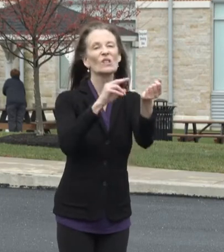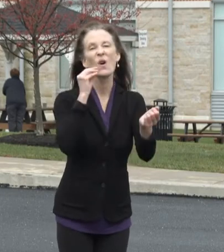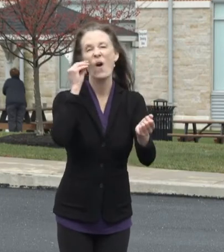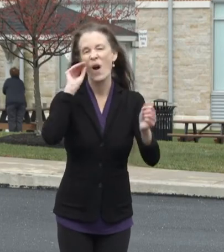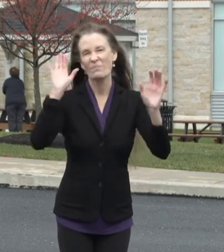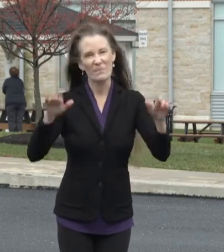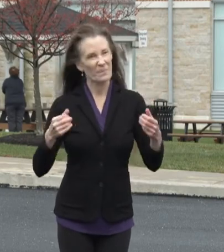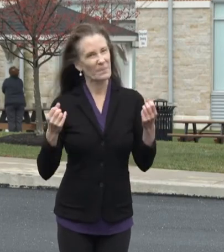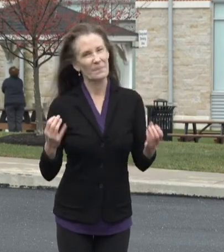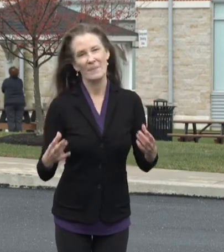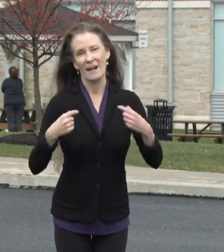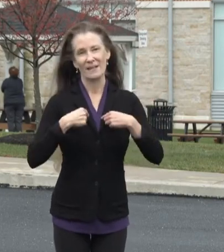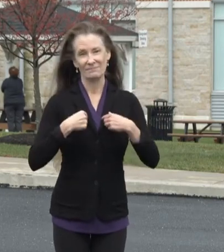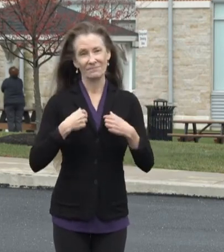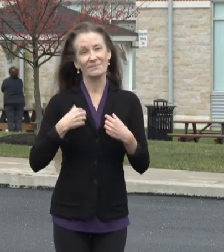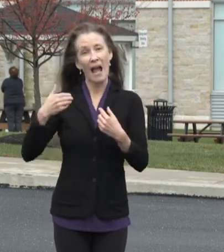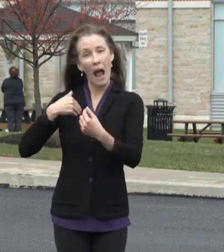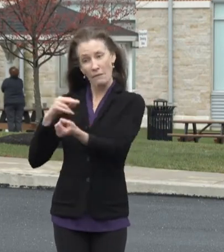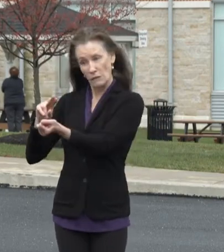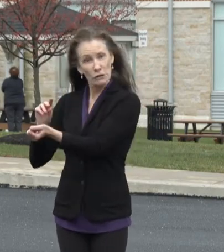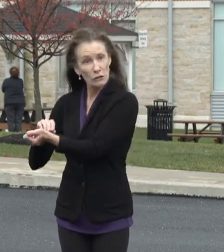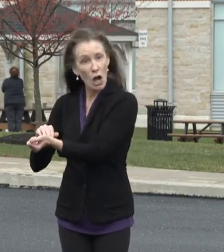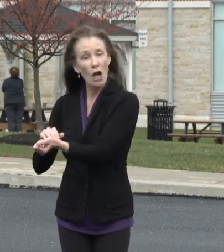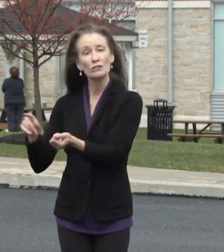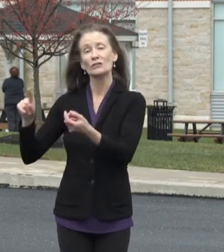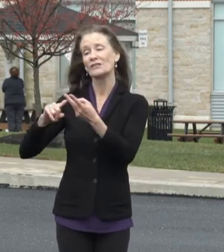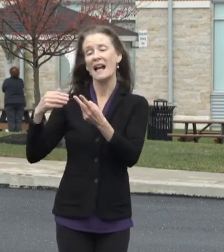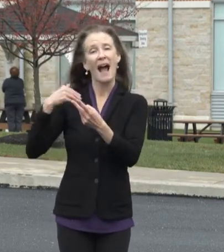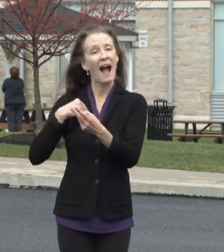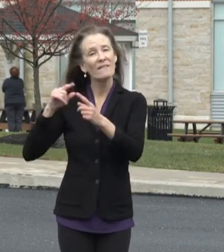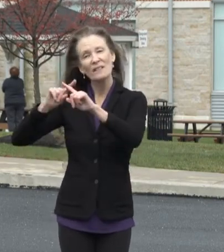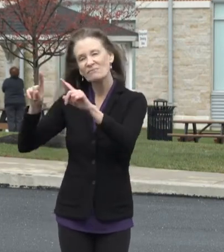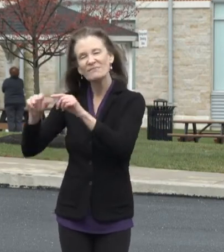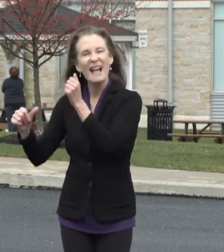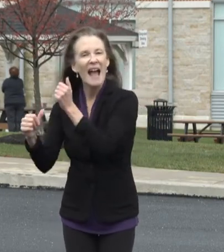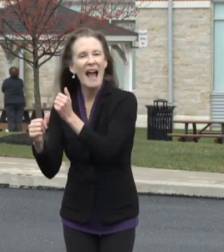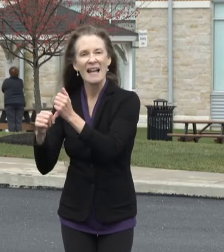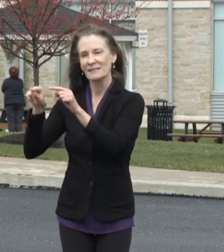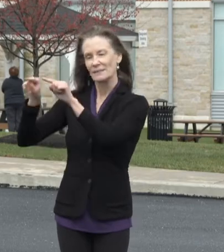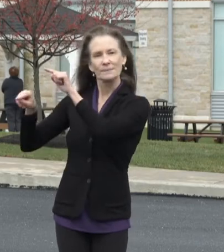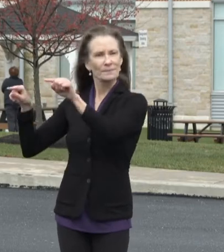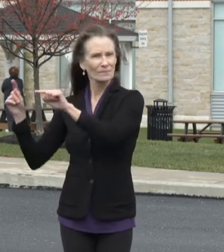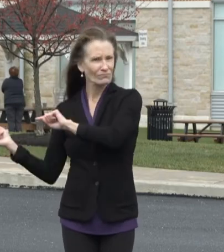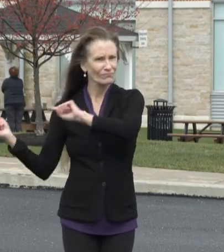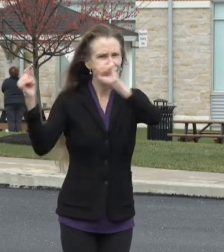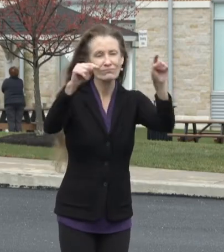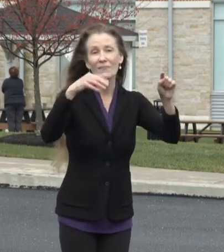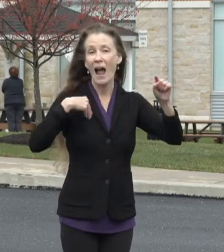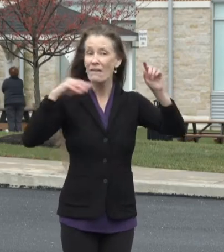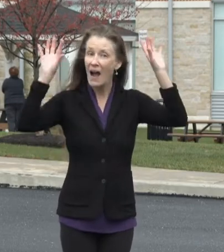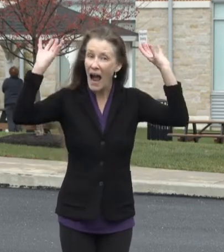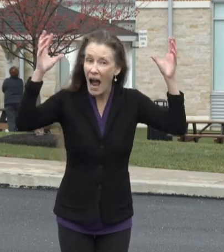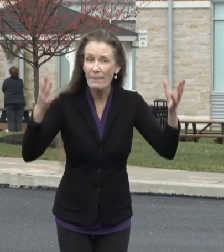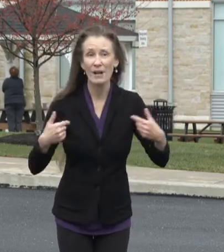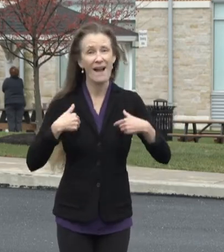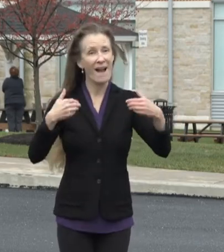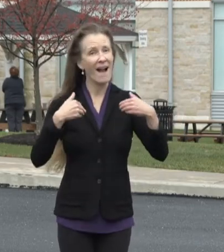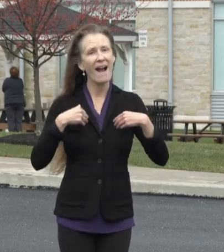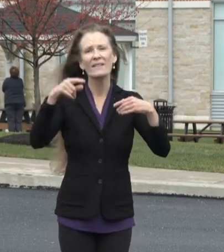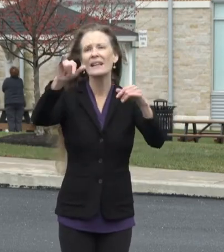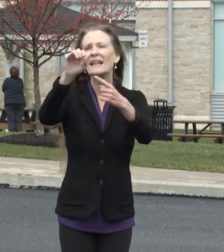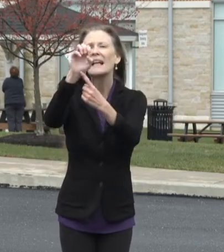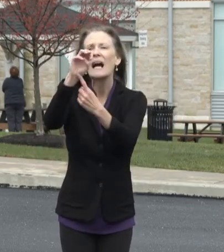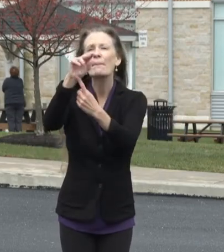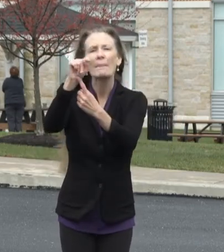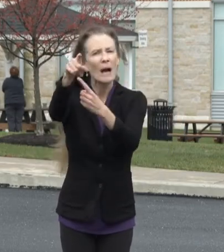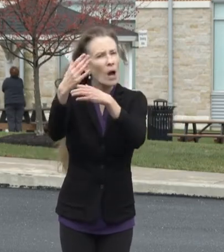doctor, I was a PA and a paramedic, and I've always had that calling. And I do believe without the Pennsylvania National Guard here,